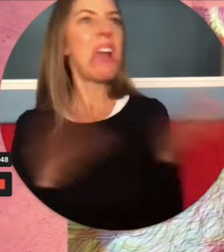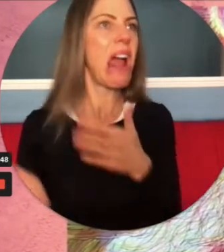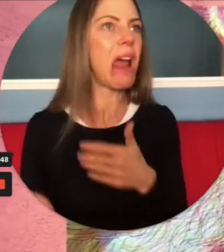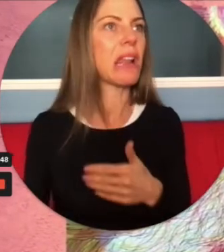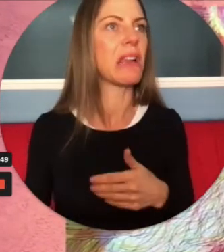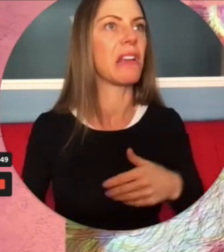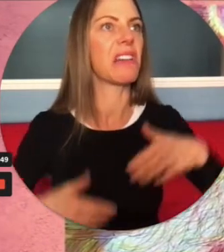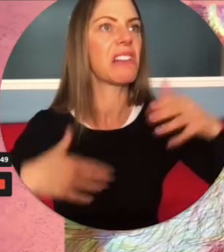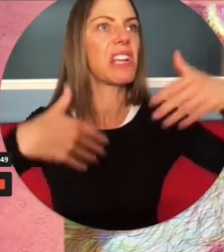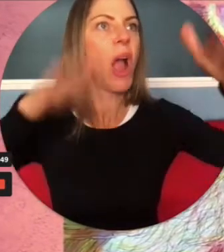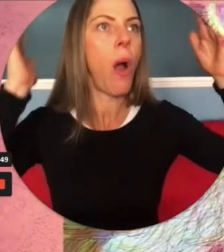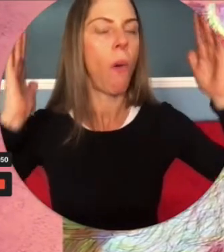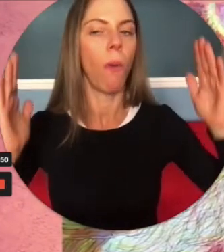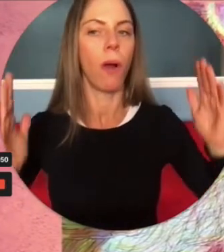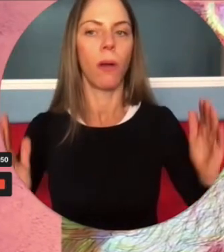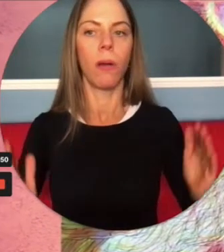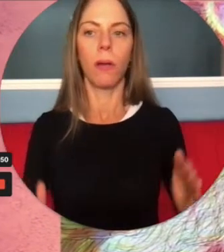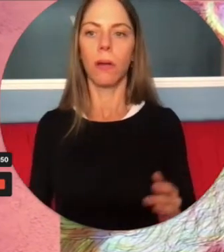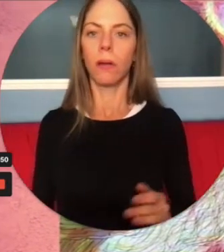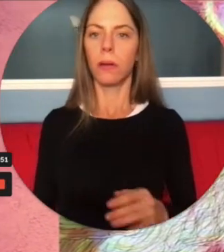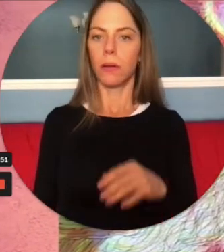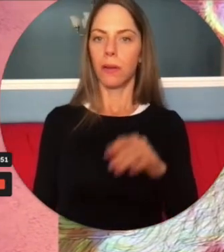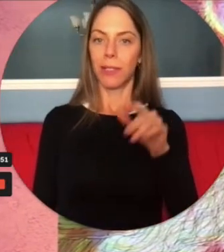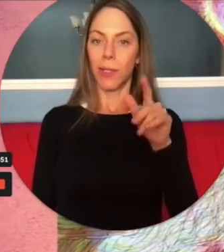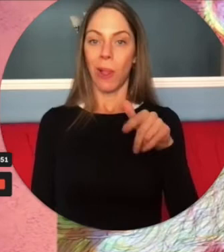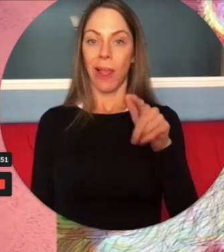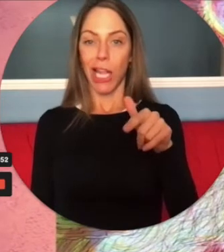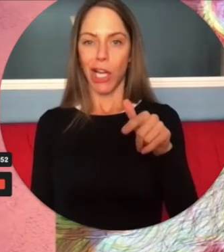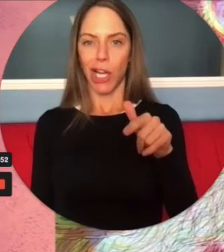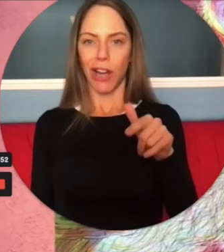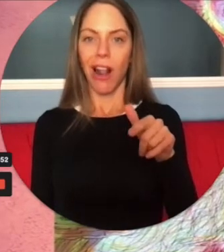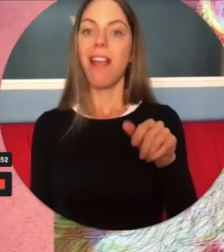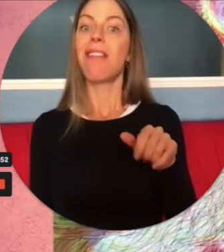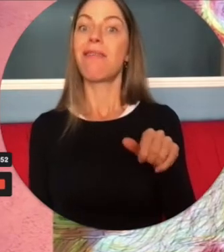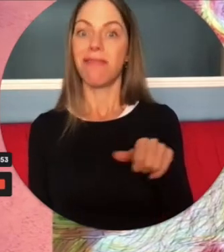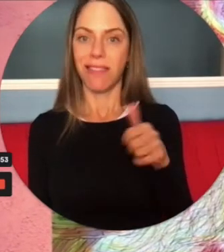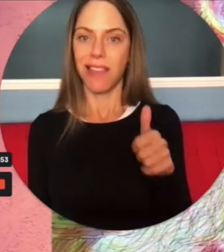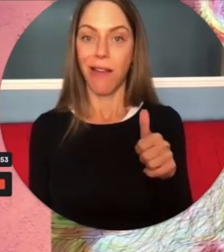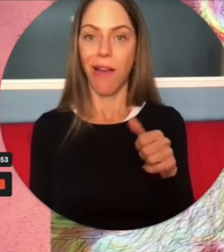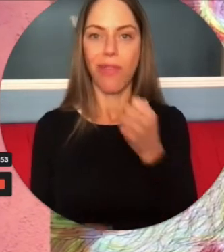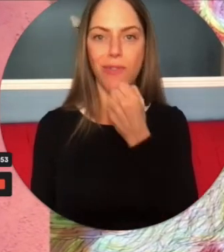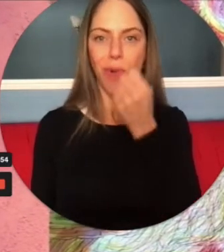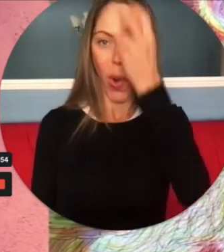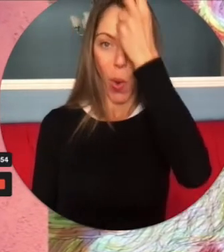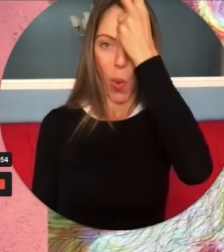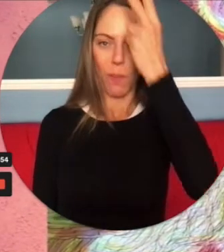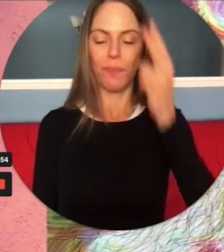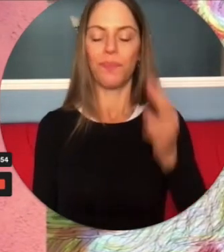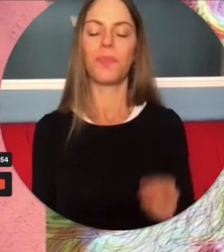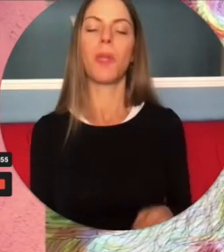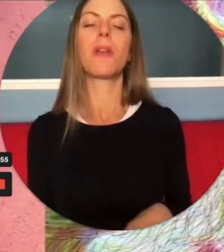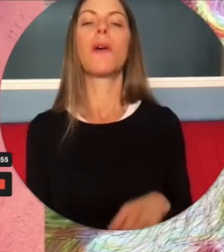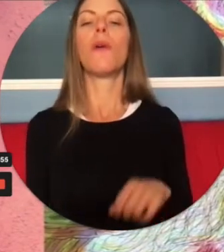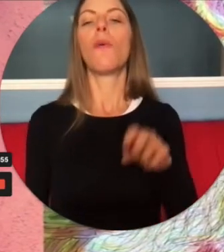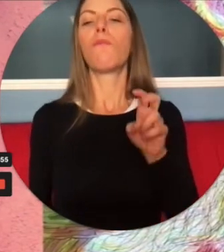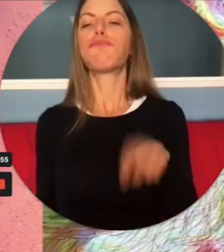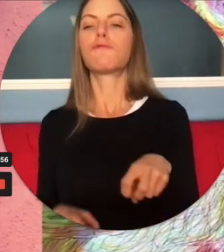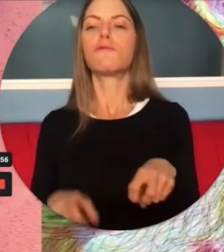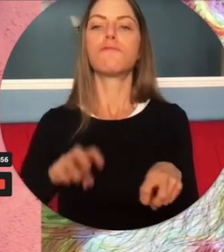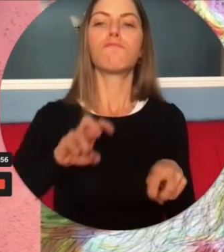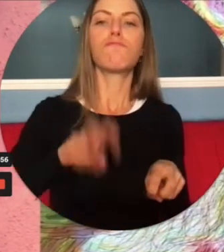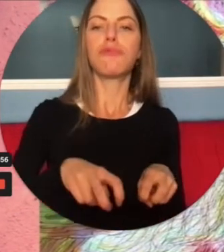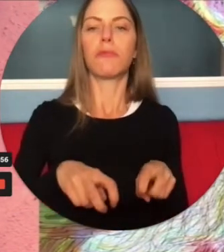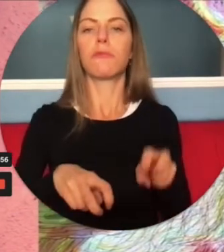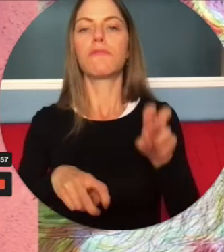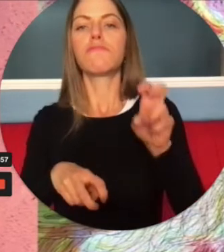trip trap trip trap trip trap went the bridge who's that